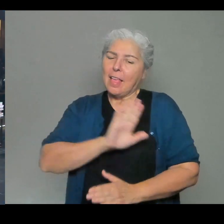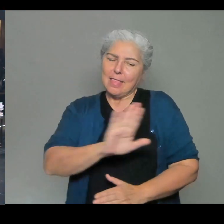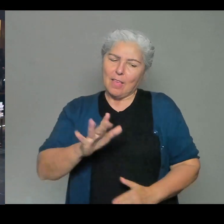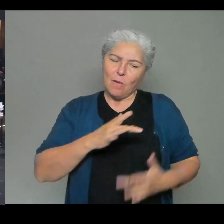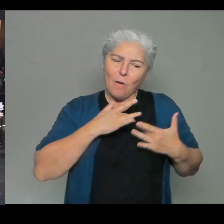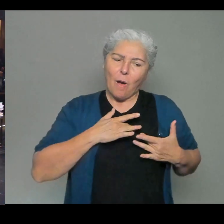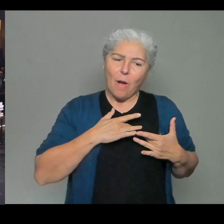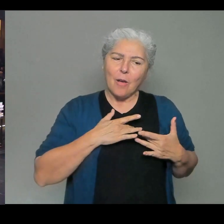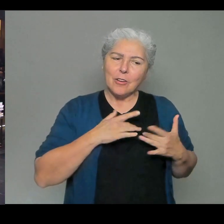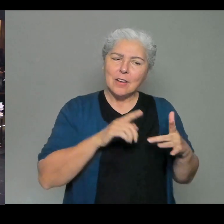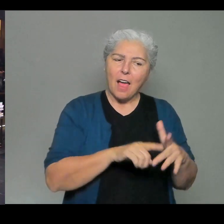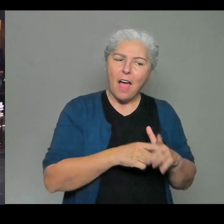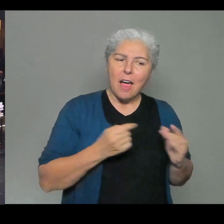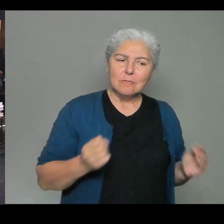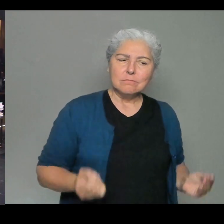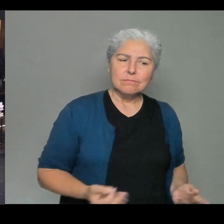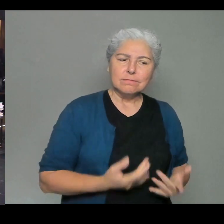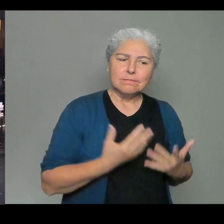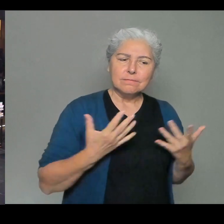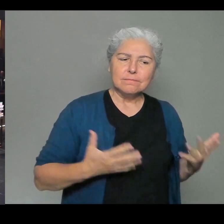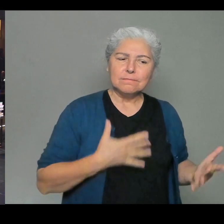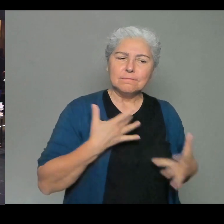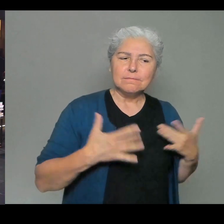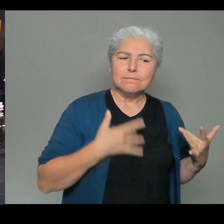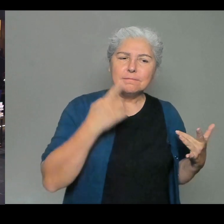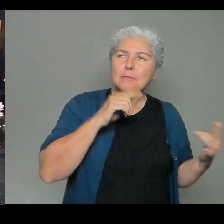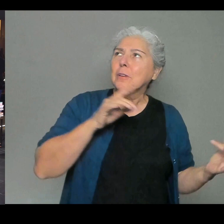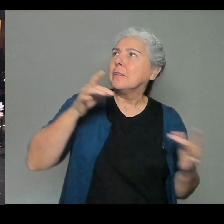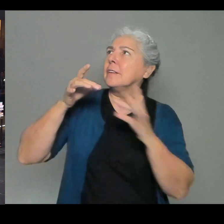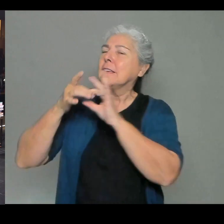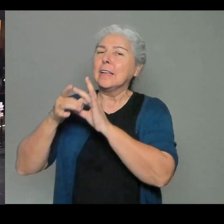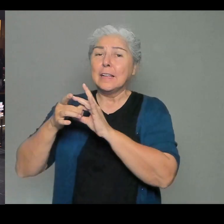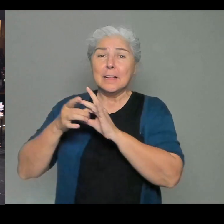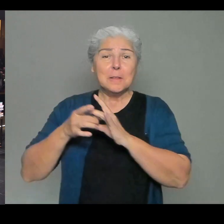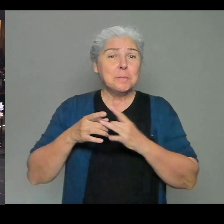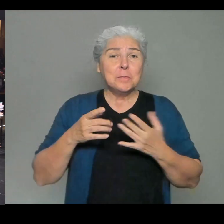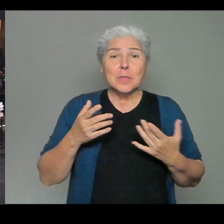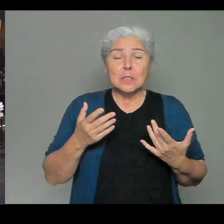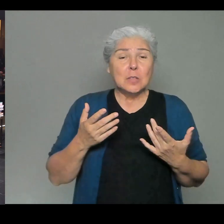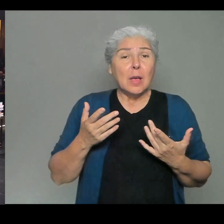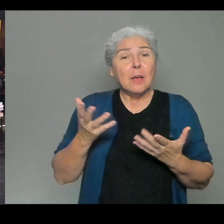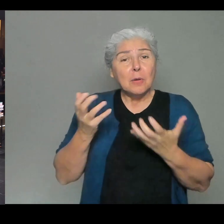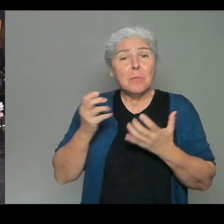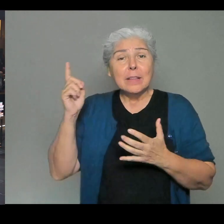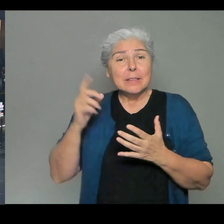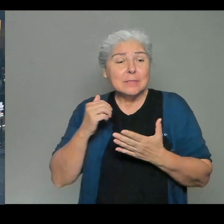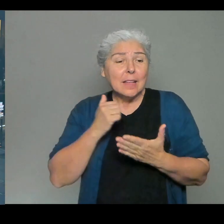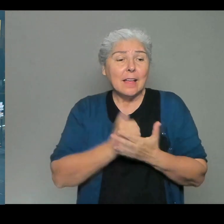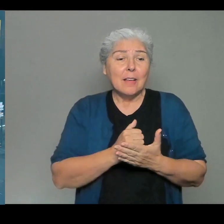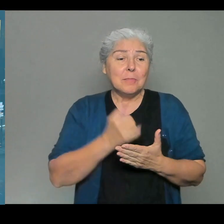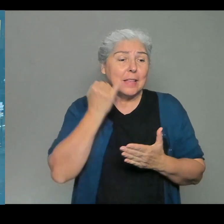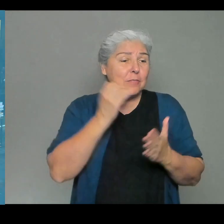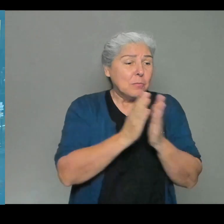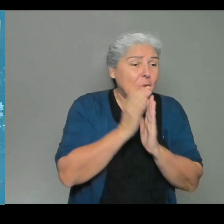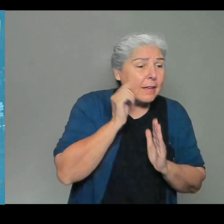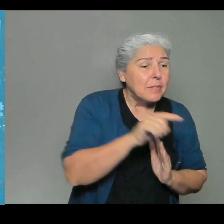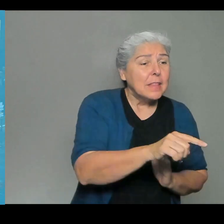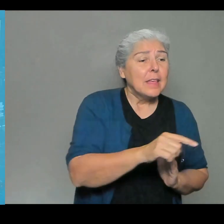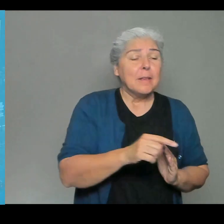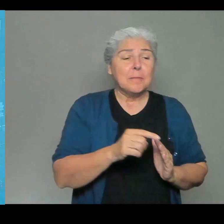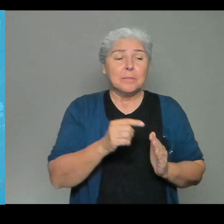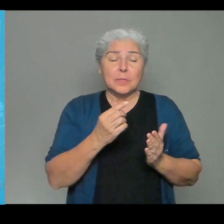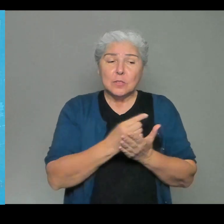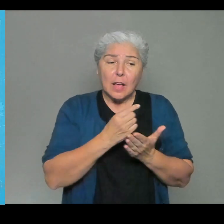to prepare them for when you're gonna invite them to church or when you're gonna share the gospel with them, when you're gonna pray for them, whatever it is. And then if